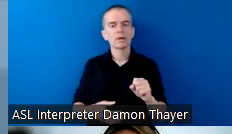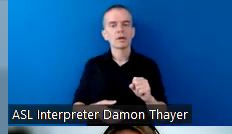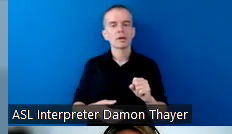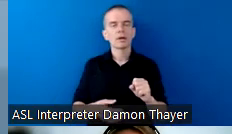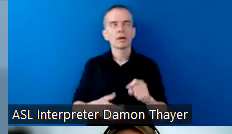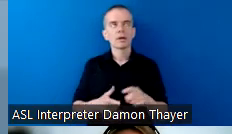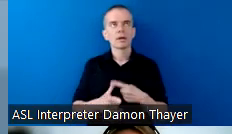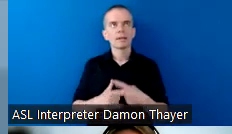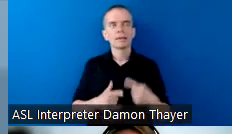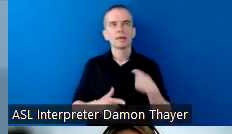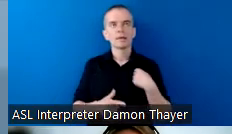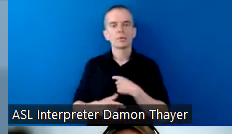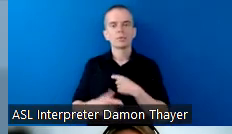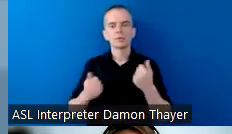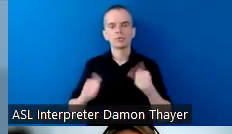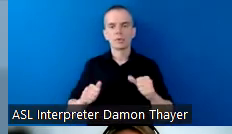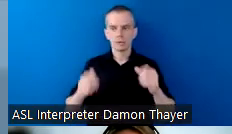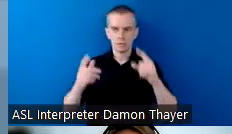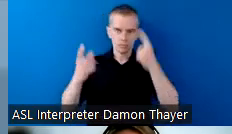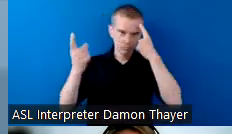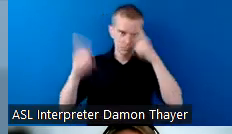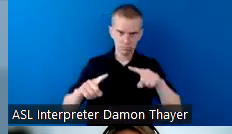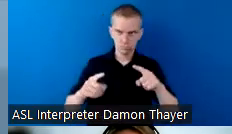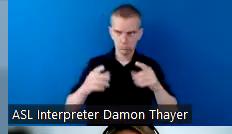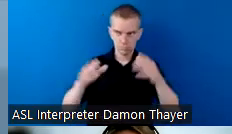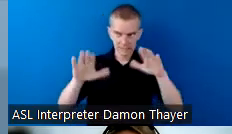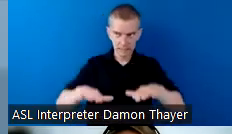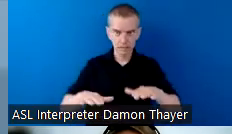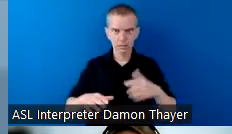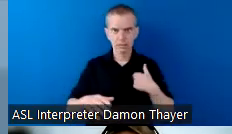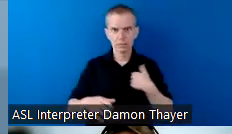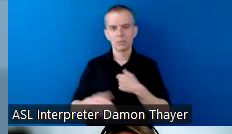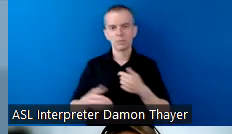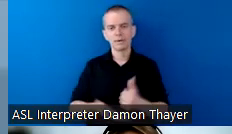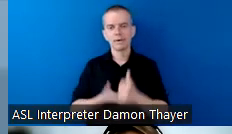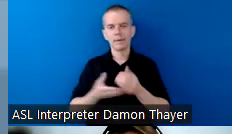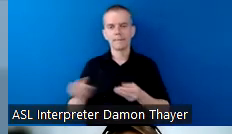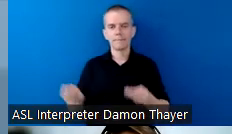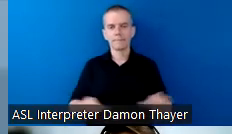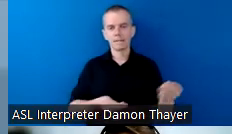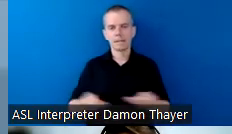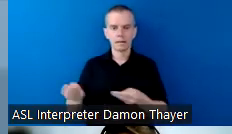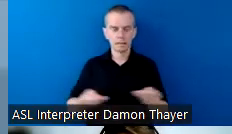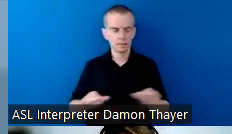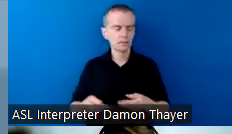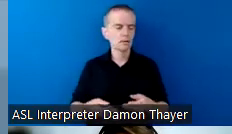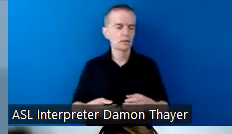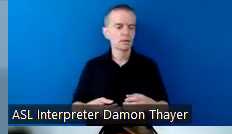always try to settle matters by mediating between the two parties. And a lot of times when we've got a case